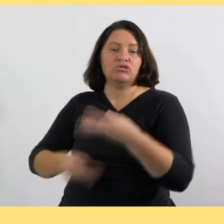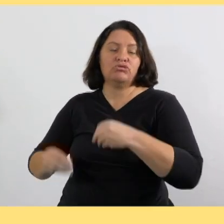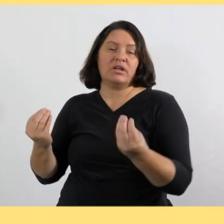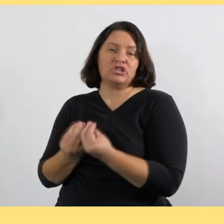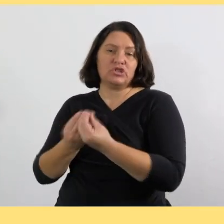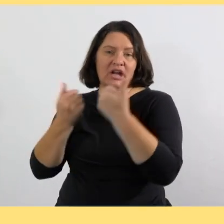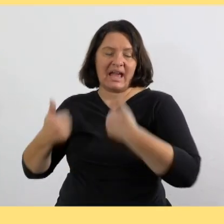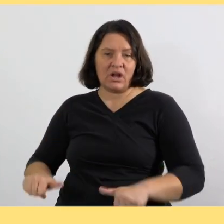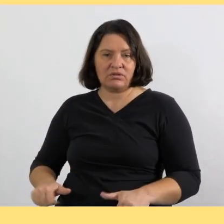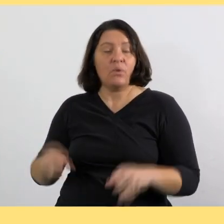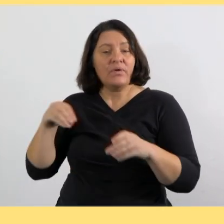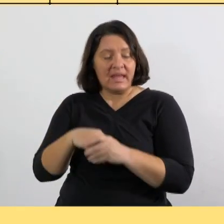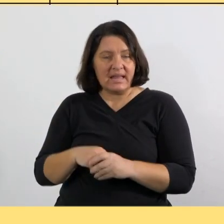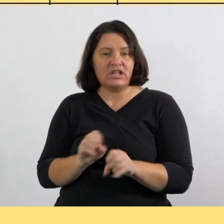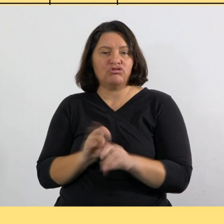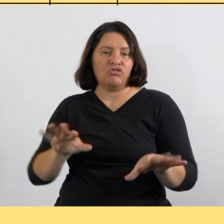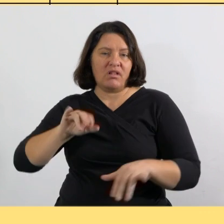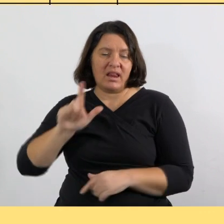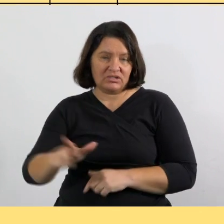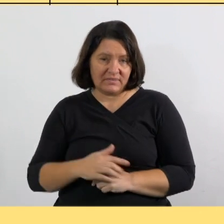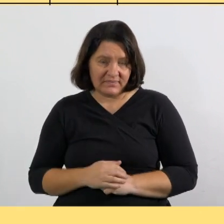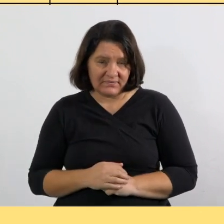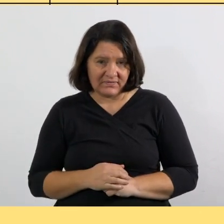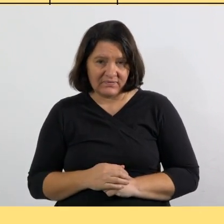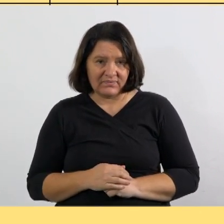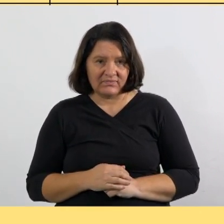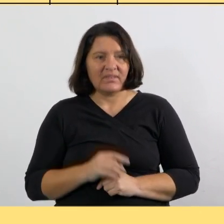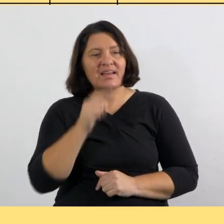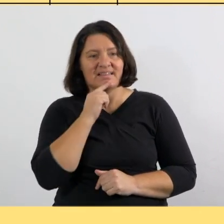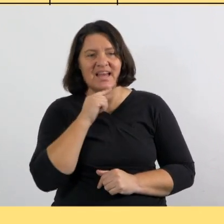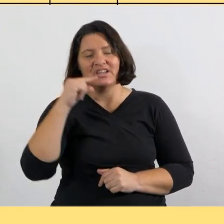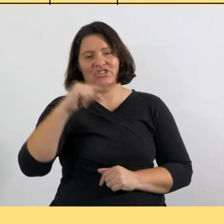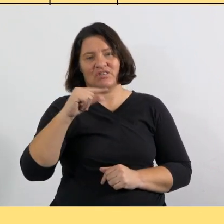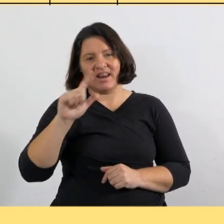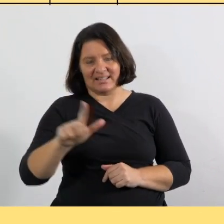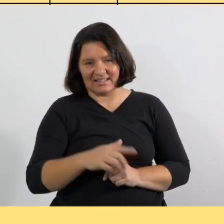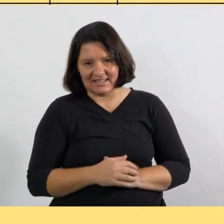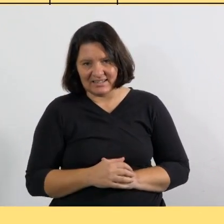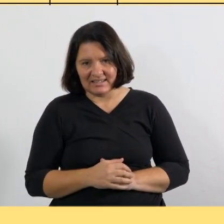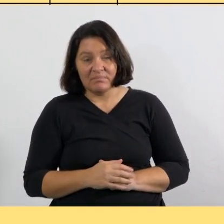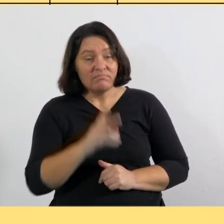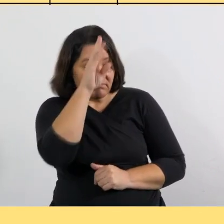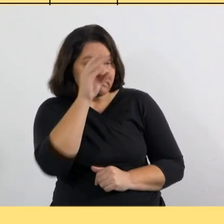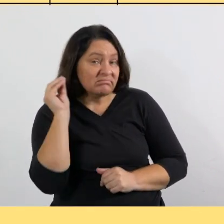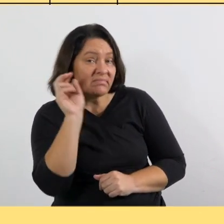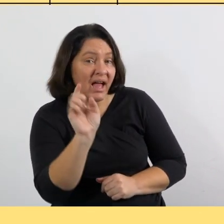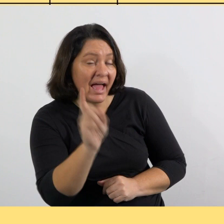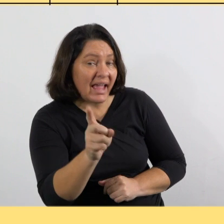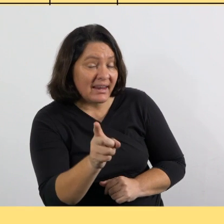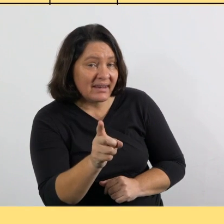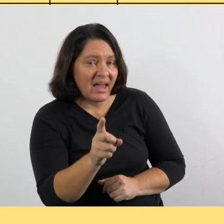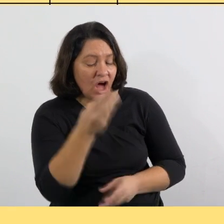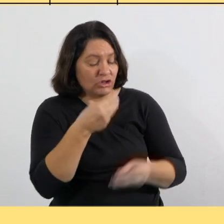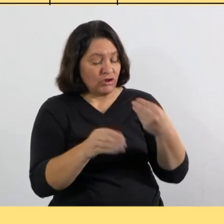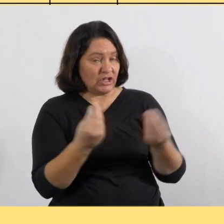account in the general ledger. Here is our general ledger. If I am to remind you again, trading stock